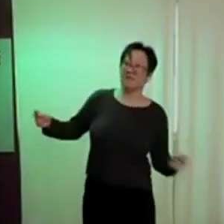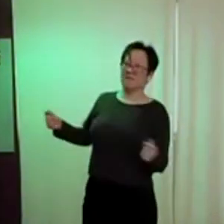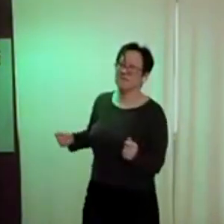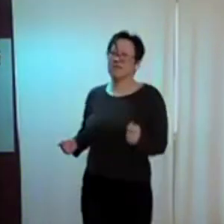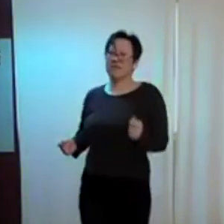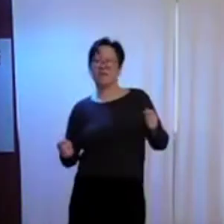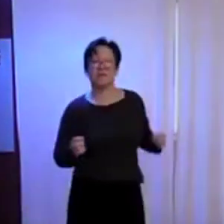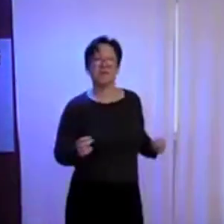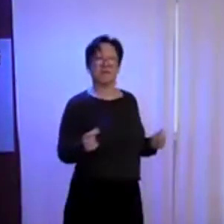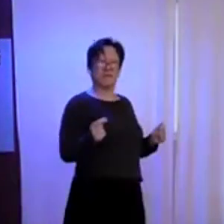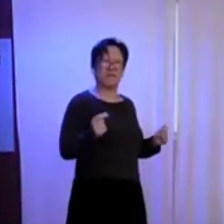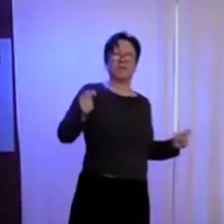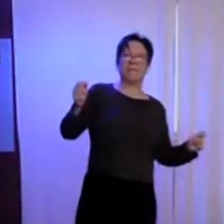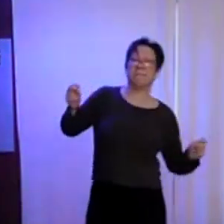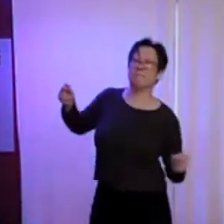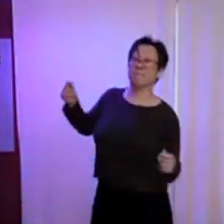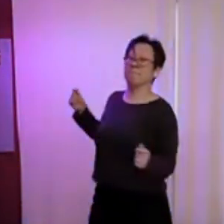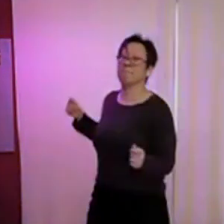ilondoloze,